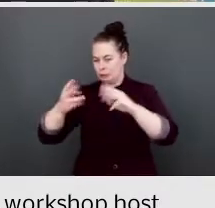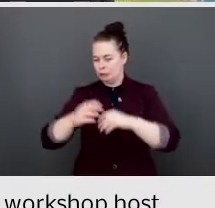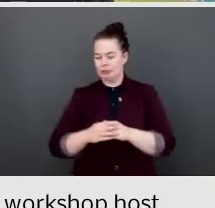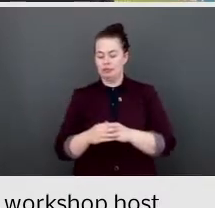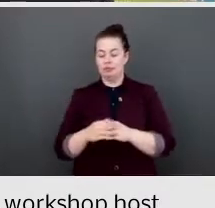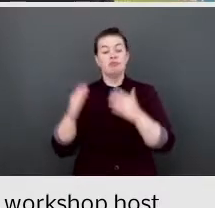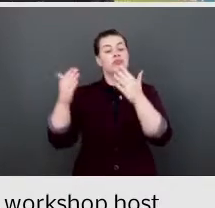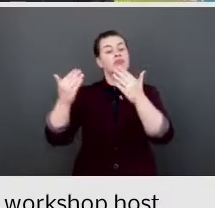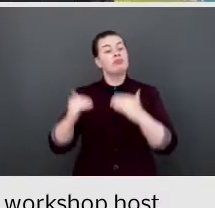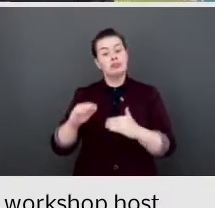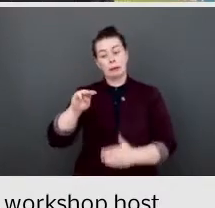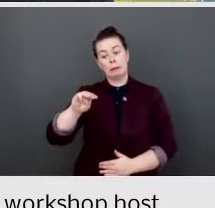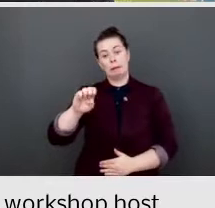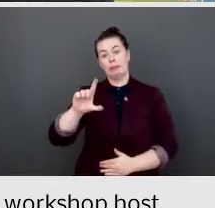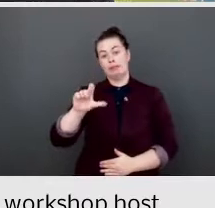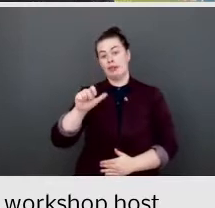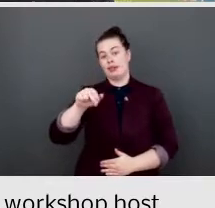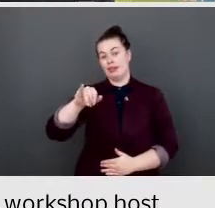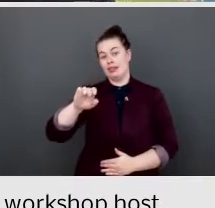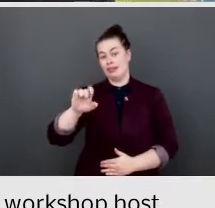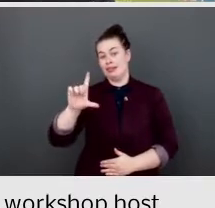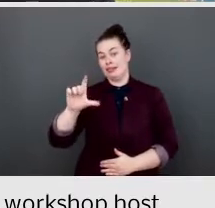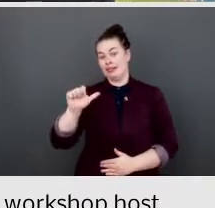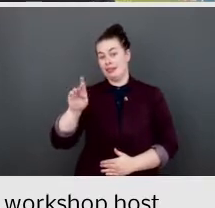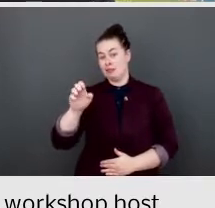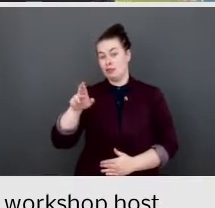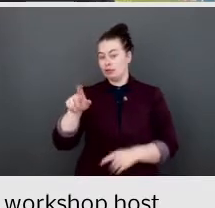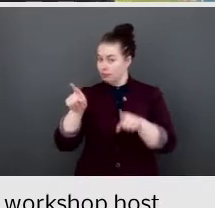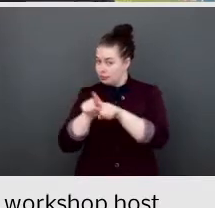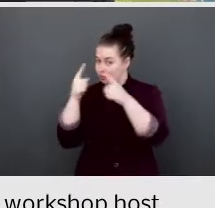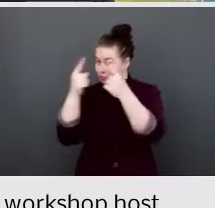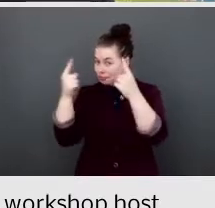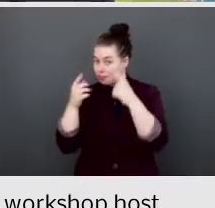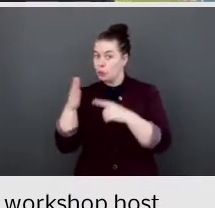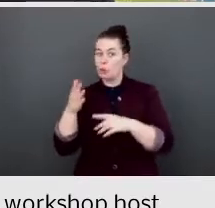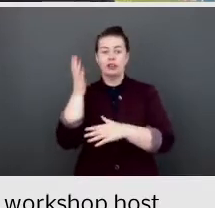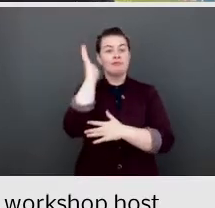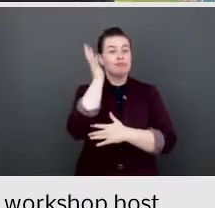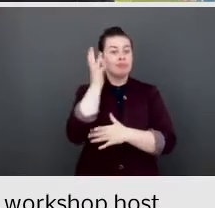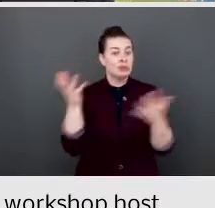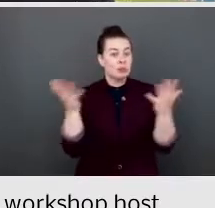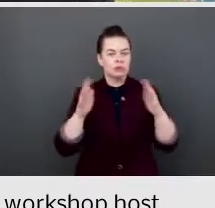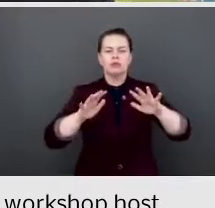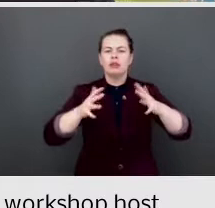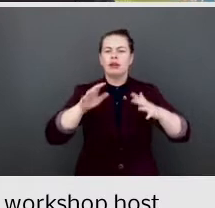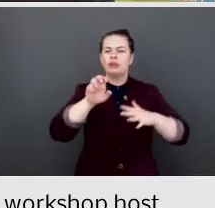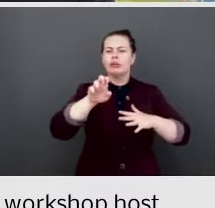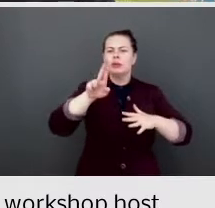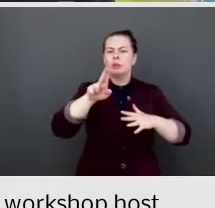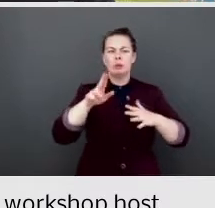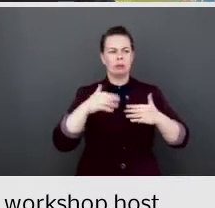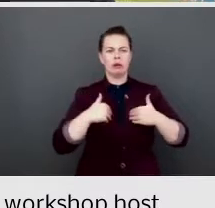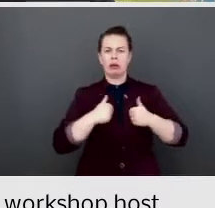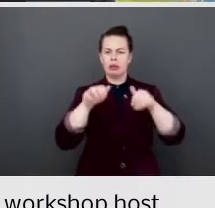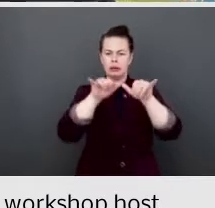SHAPES project. Afterwards, Dr. Melanie Labour, also from the National University of Ireland, will focus